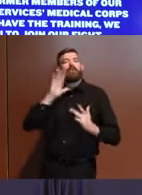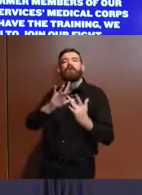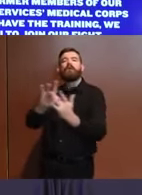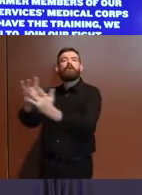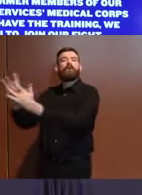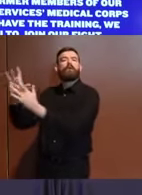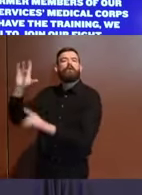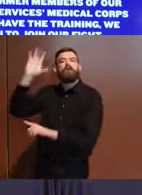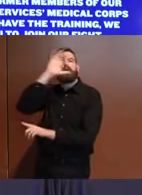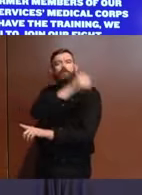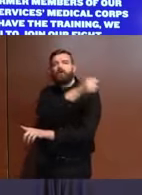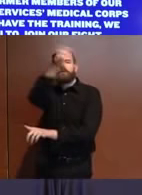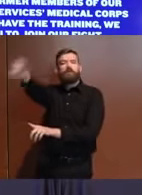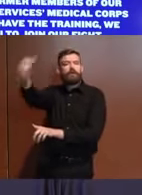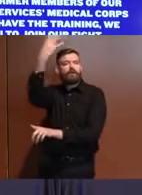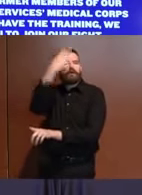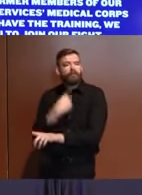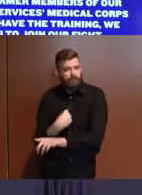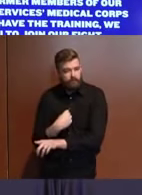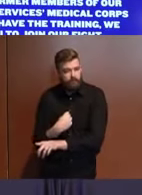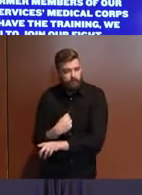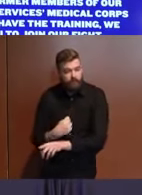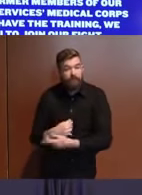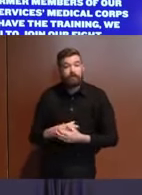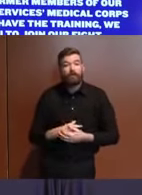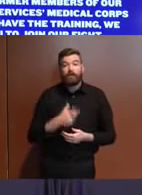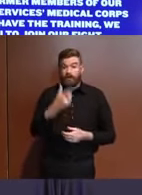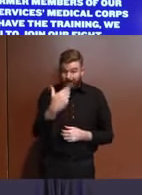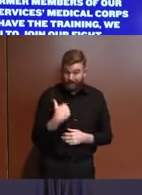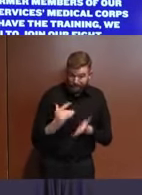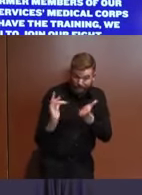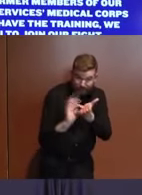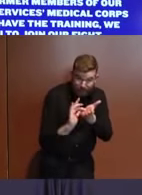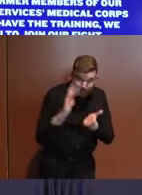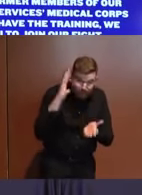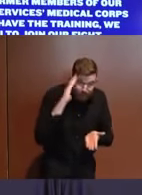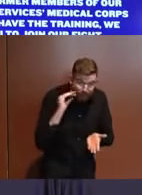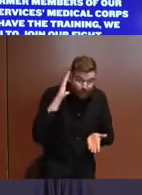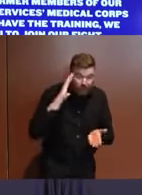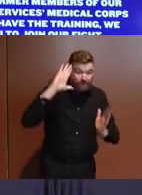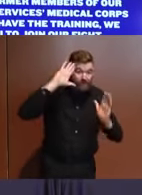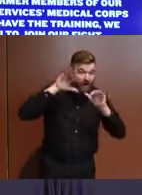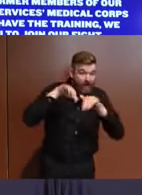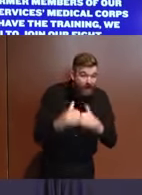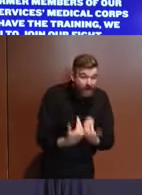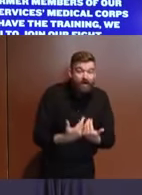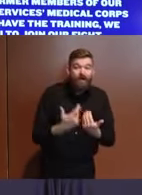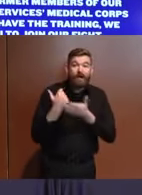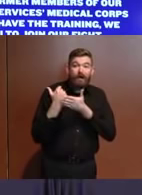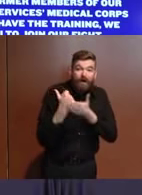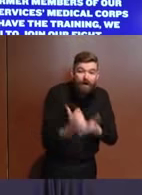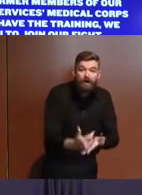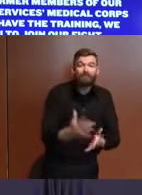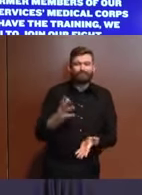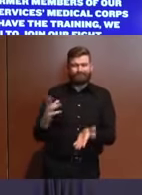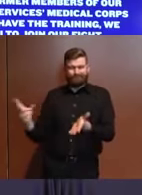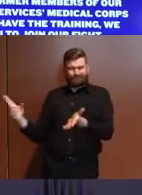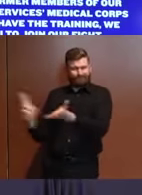medical experience and wish to pitch in to help us get through this emergency, please sign up at